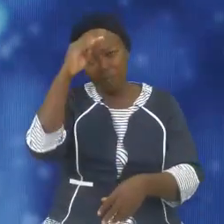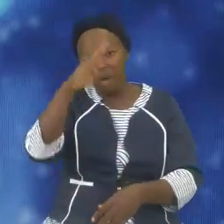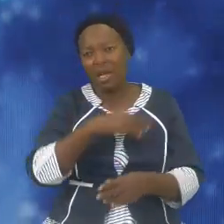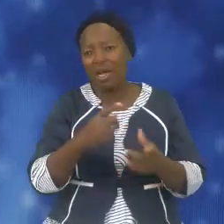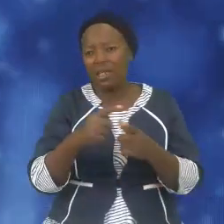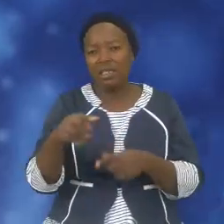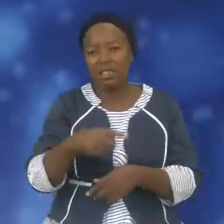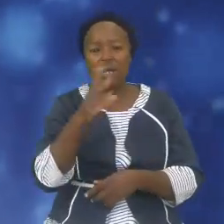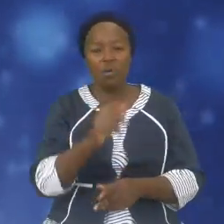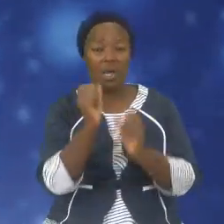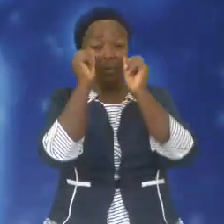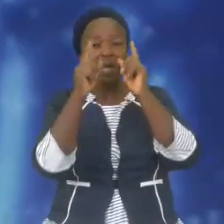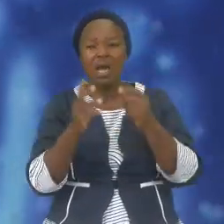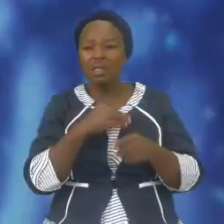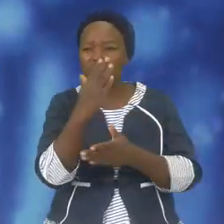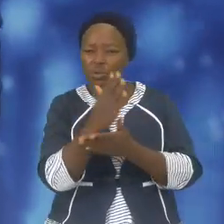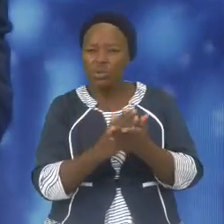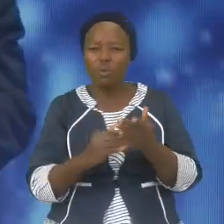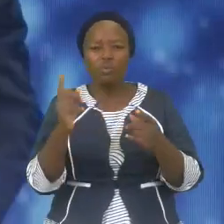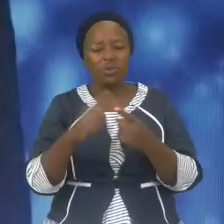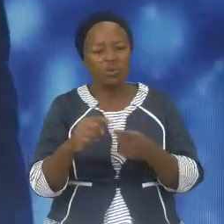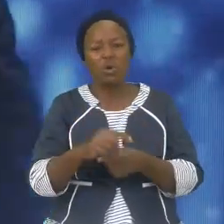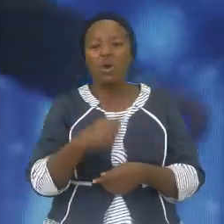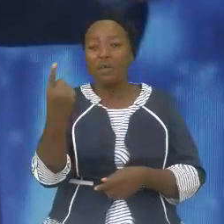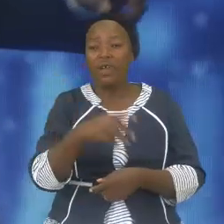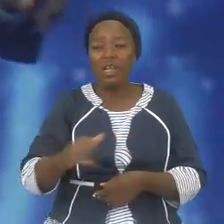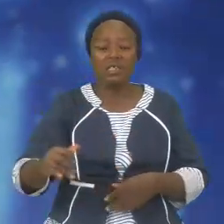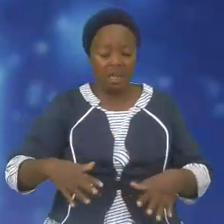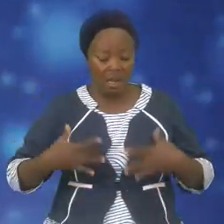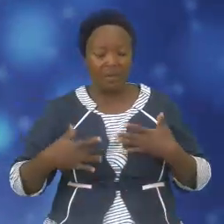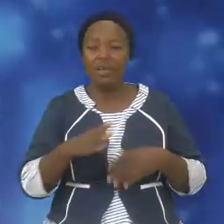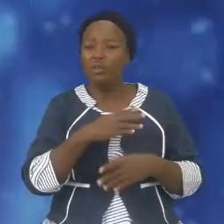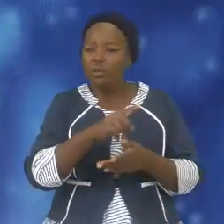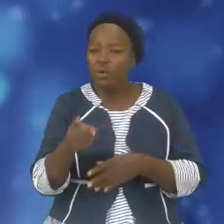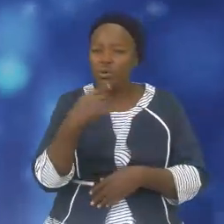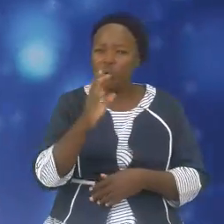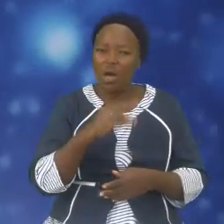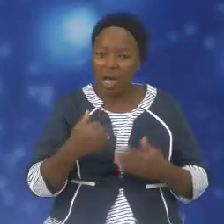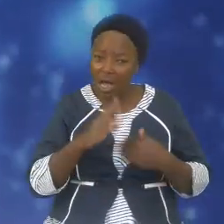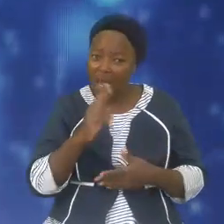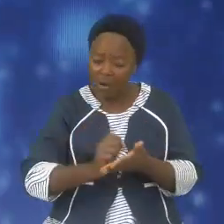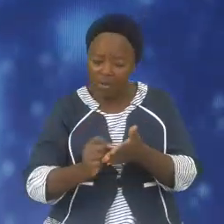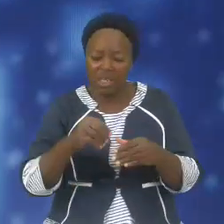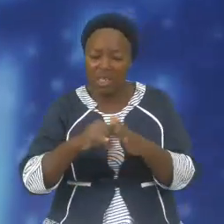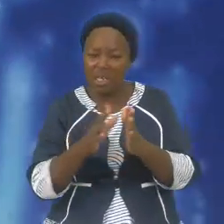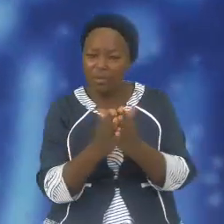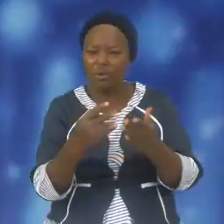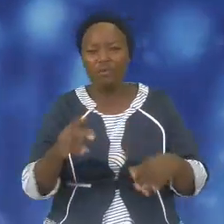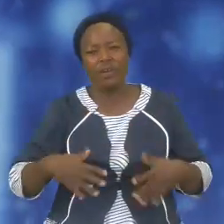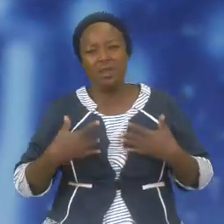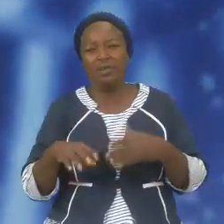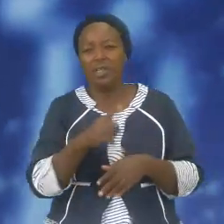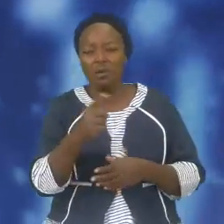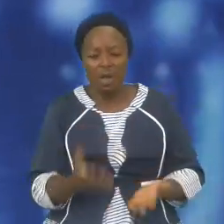will awake, some to everlasting life, those who are written in the book of life. And they will